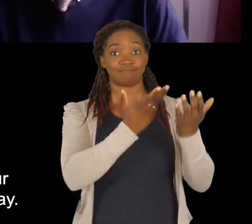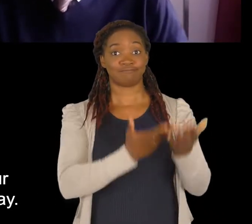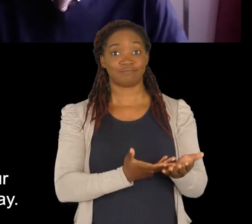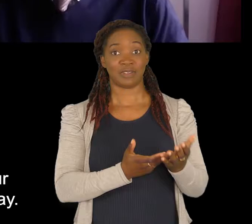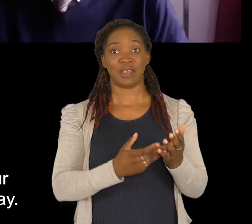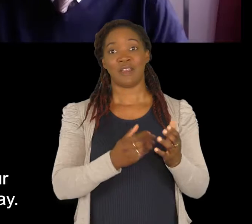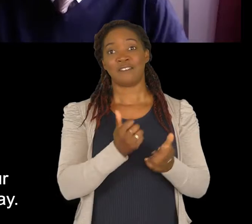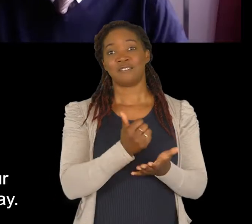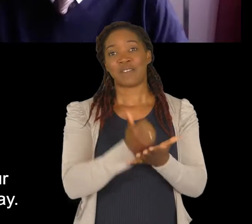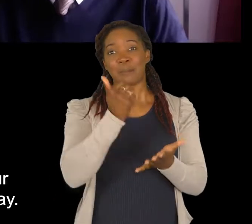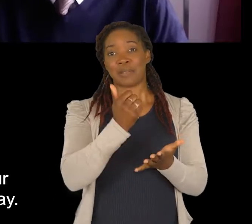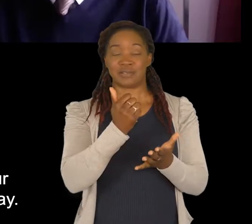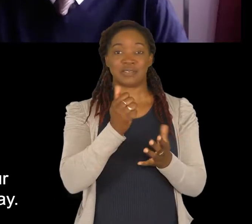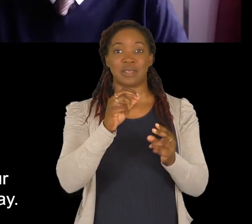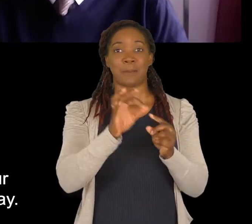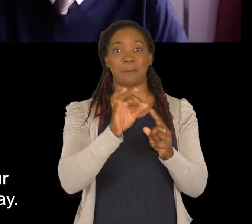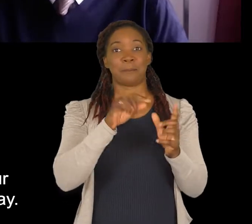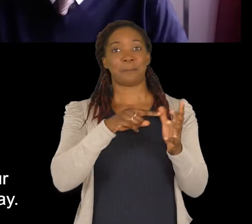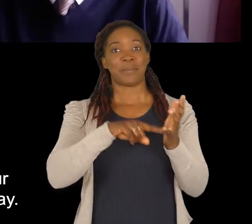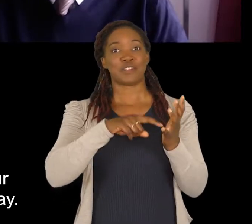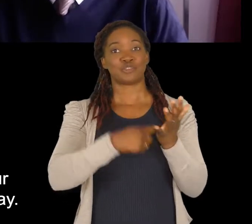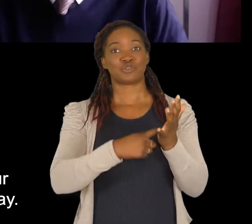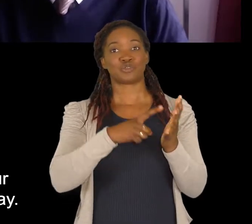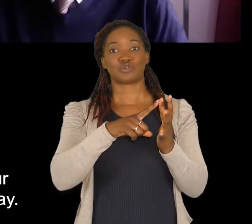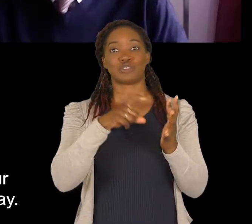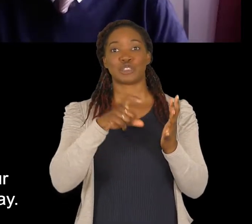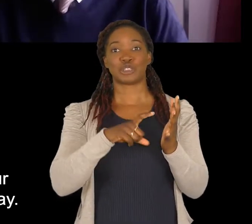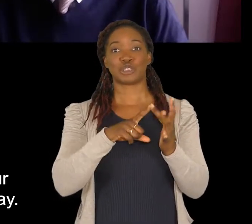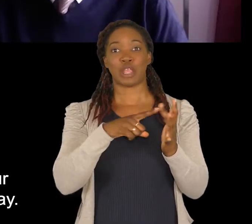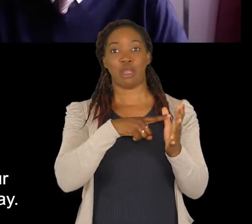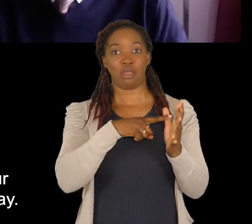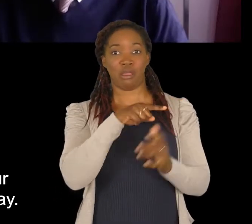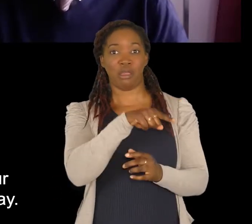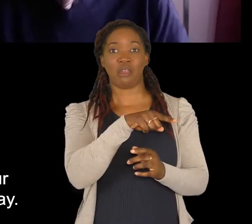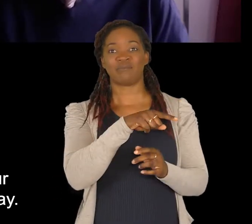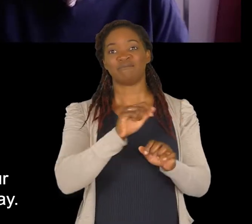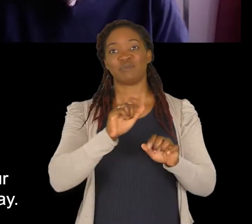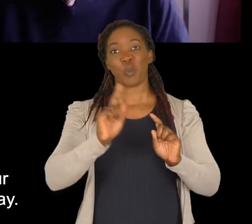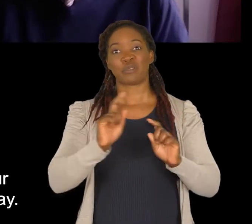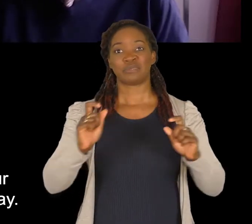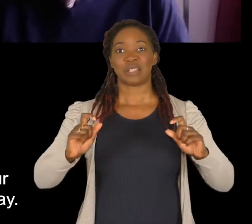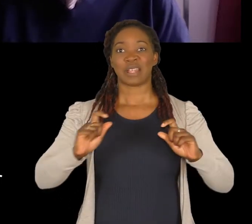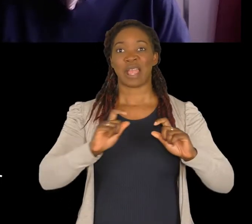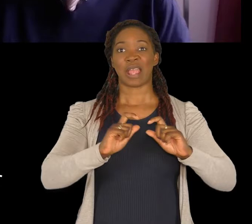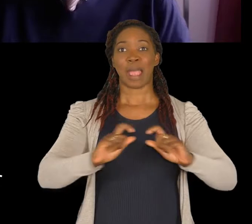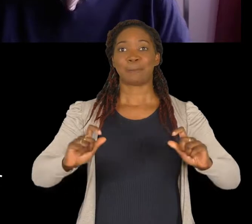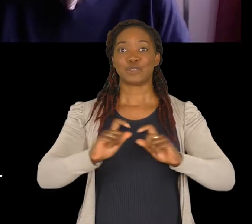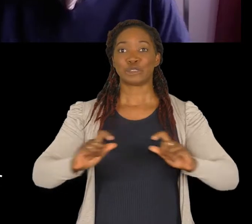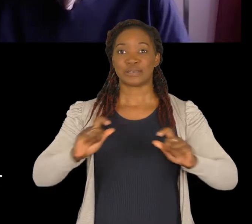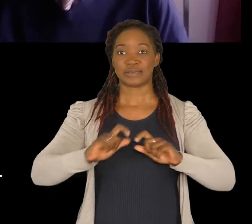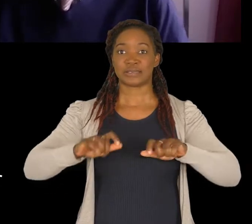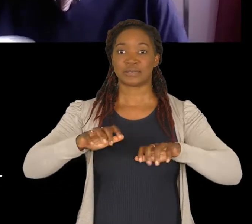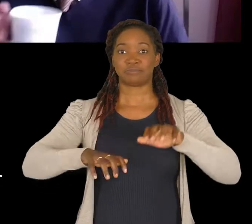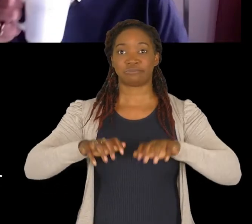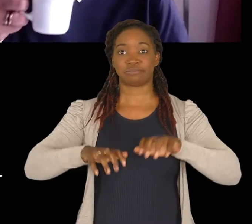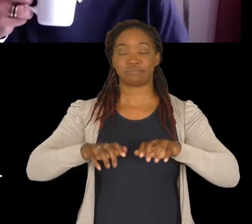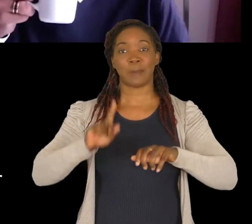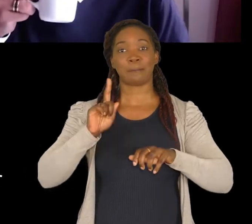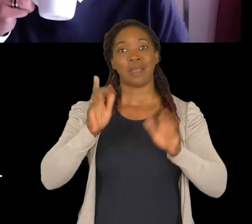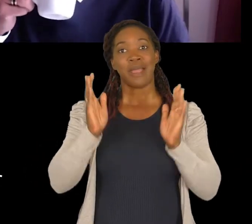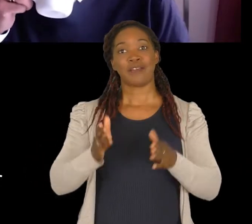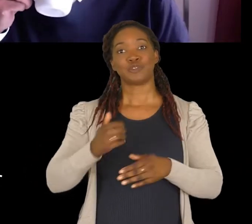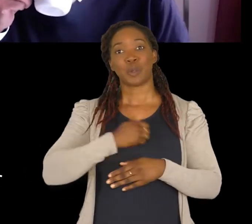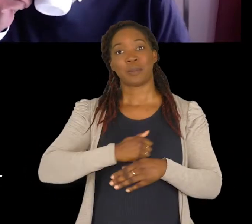the fabulous Patricia. Patricia is our captions lady. So Patricia, thanks for joining us today. But I do have to make an